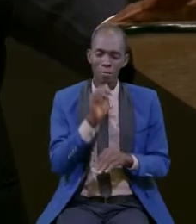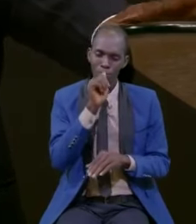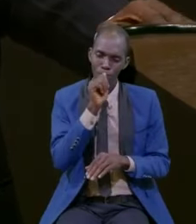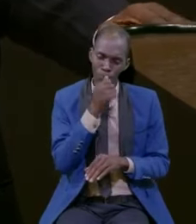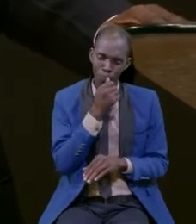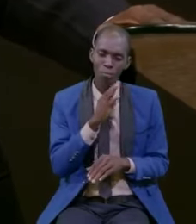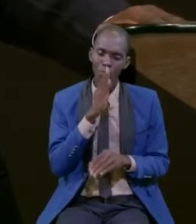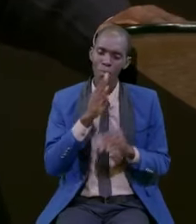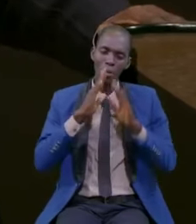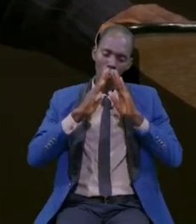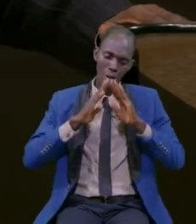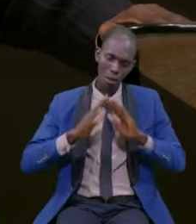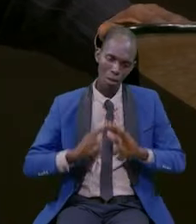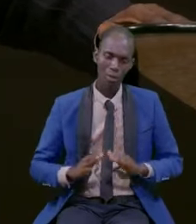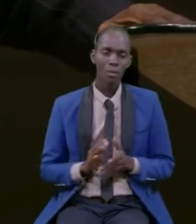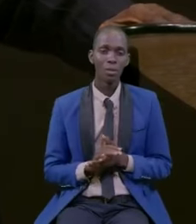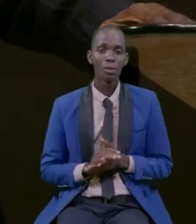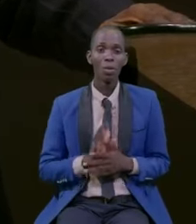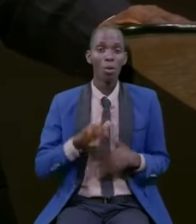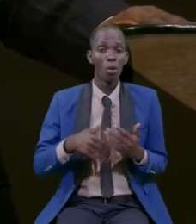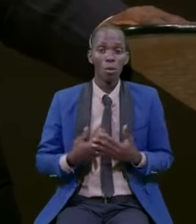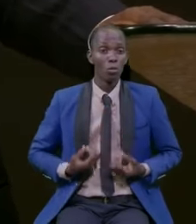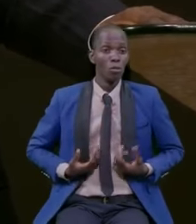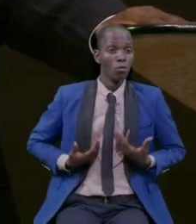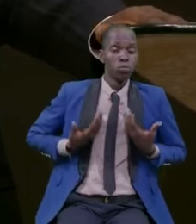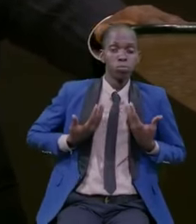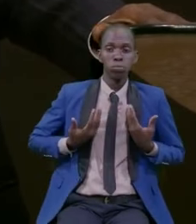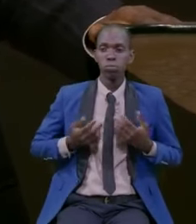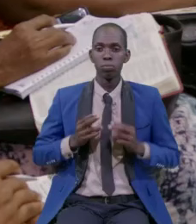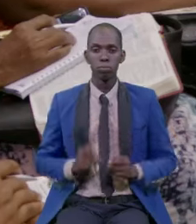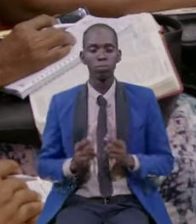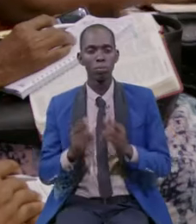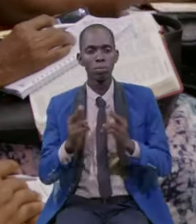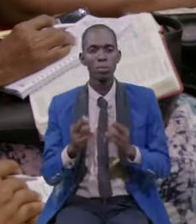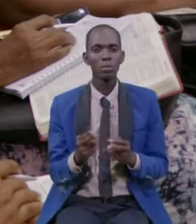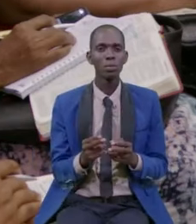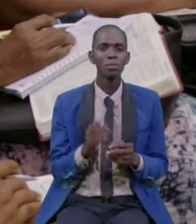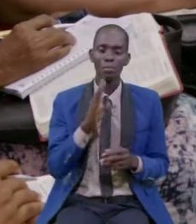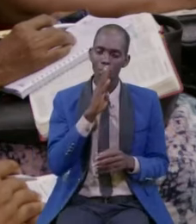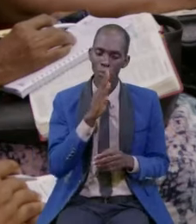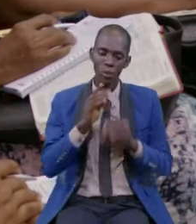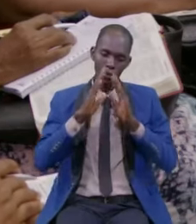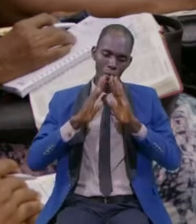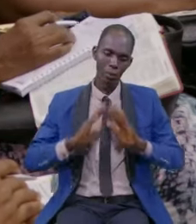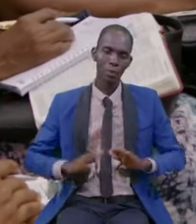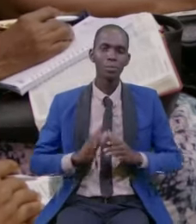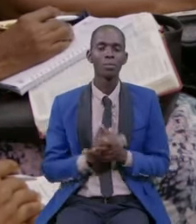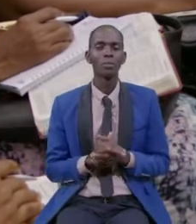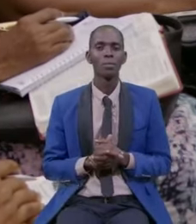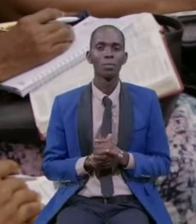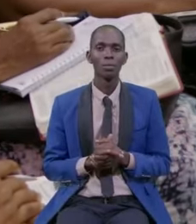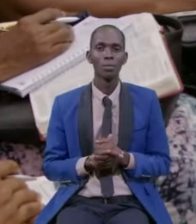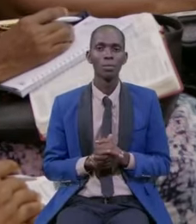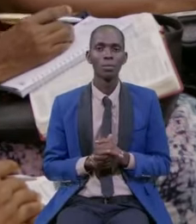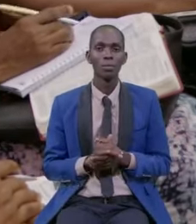heart and sure I heart eager heart but still it will